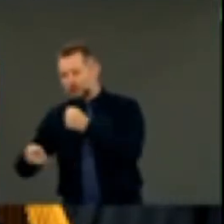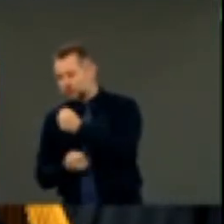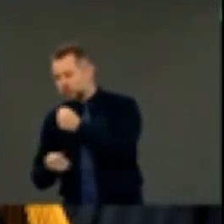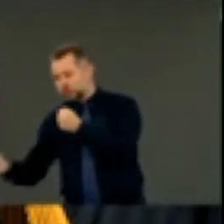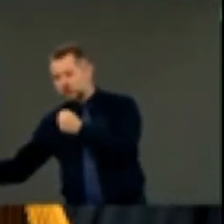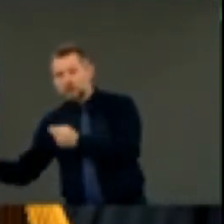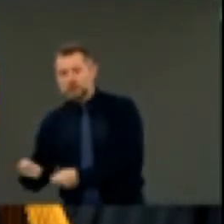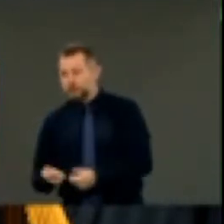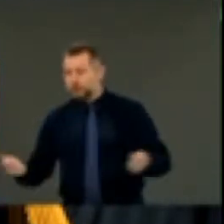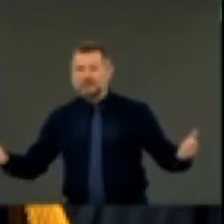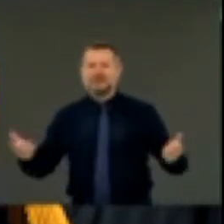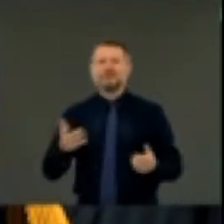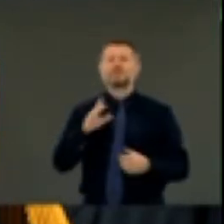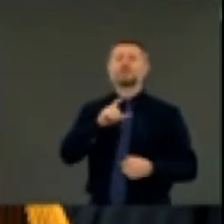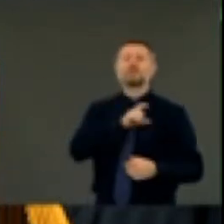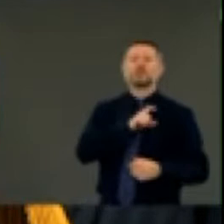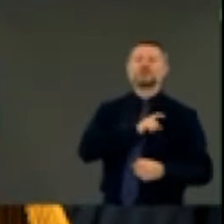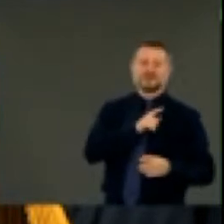demilitarize police.